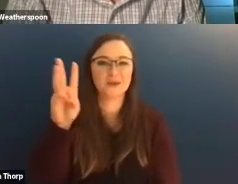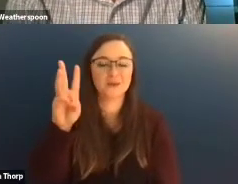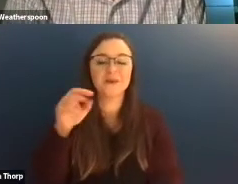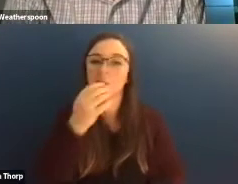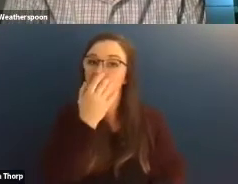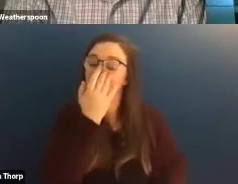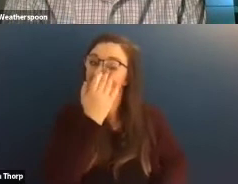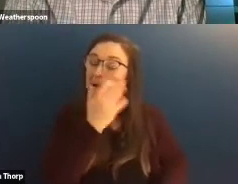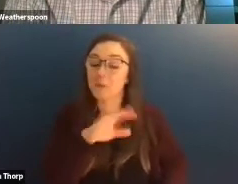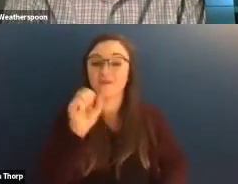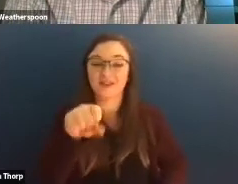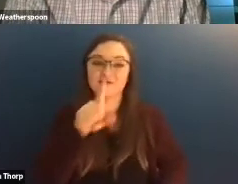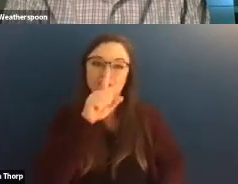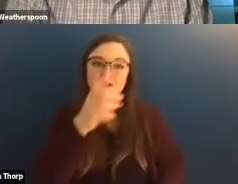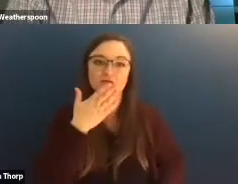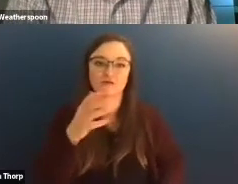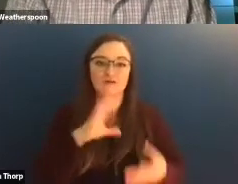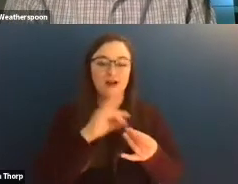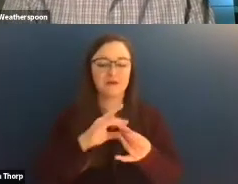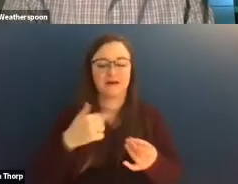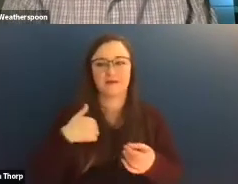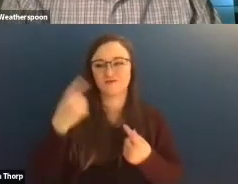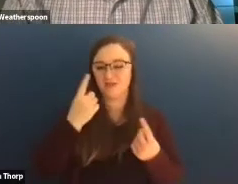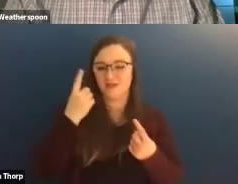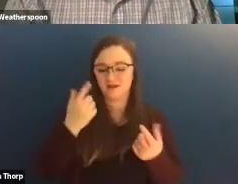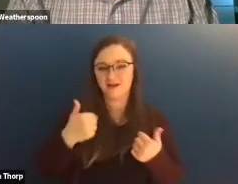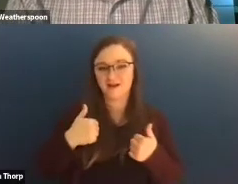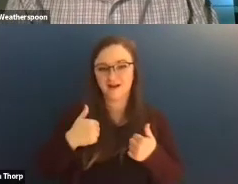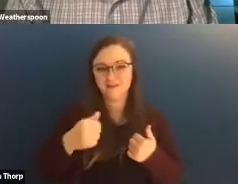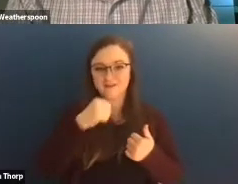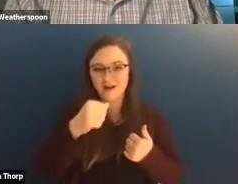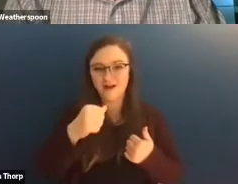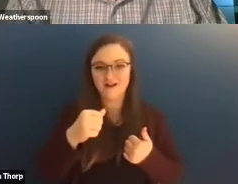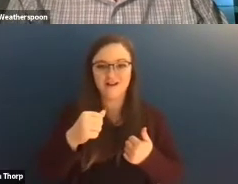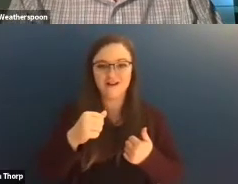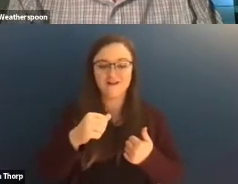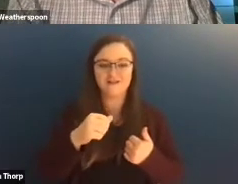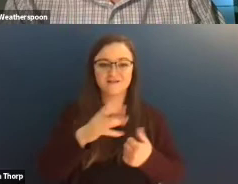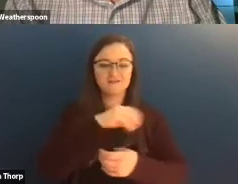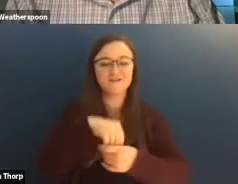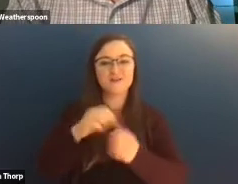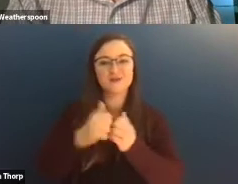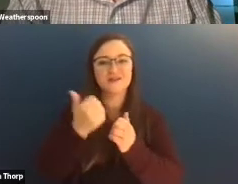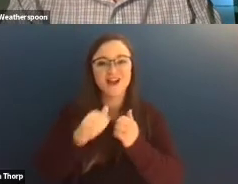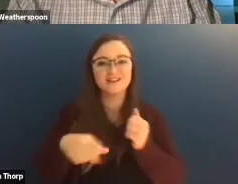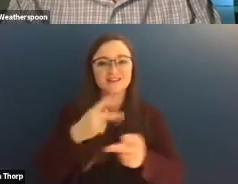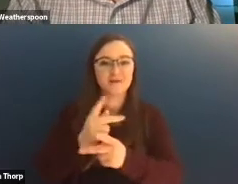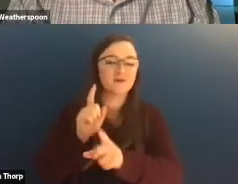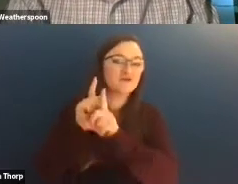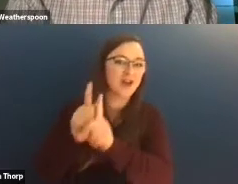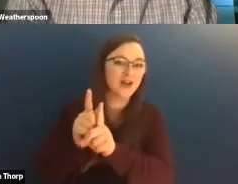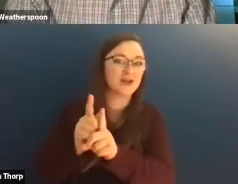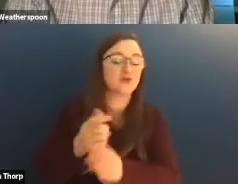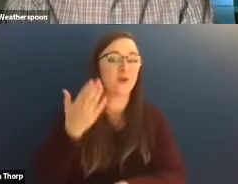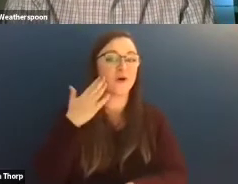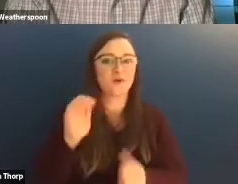that was a really good comment because I'm just thinking, I'm not you know, actively involved in any kind of shadowing, so I don't know how that would